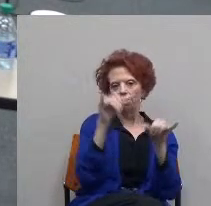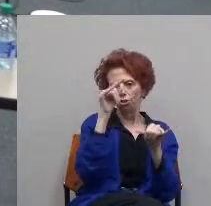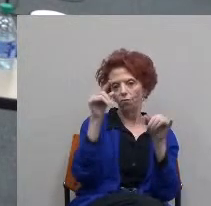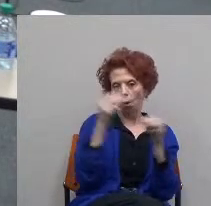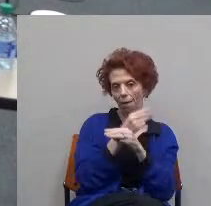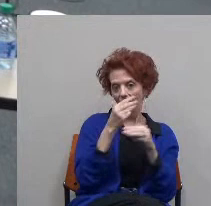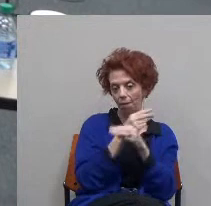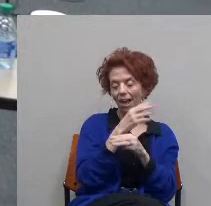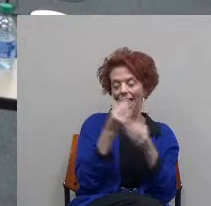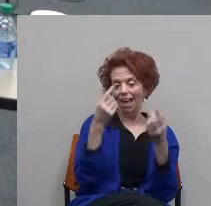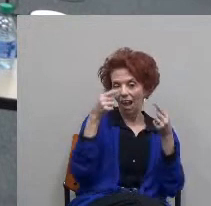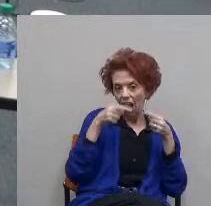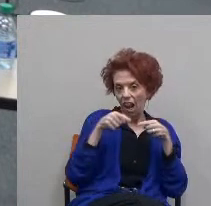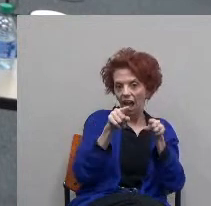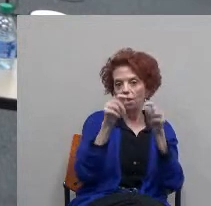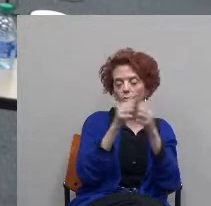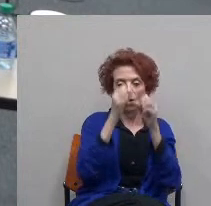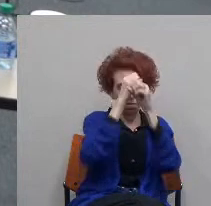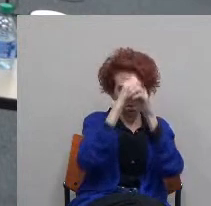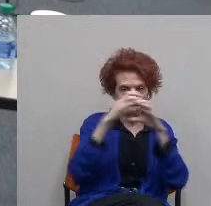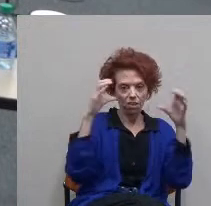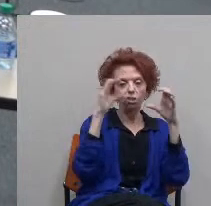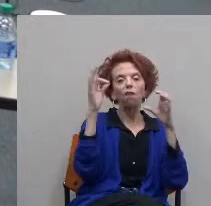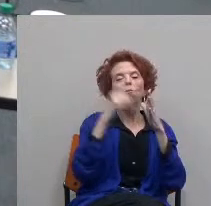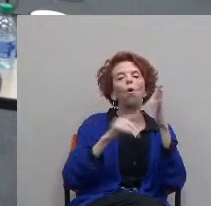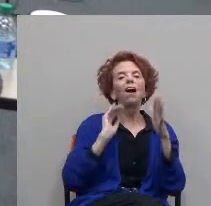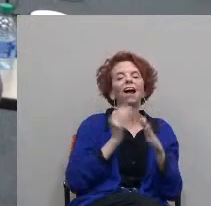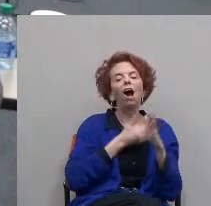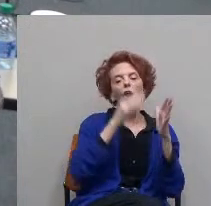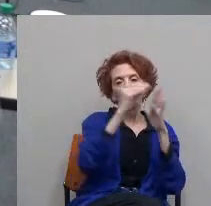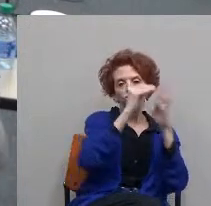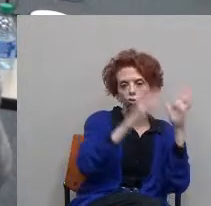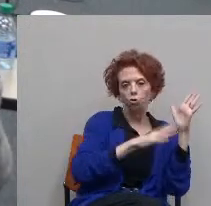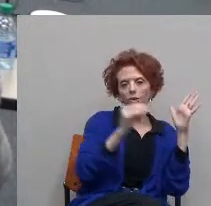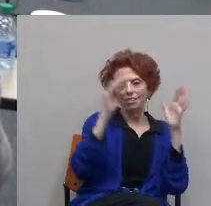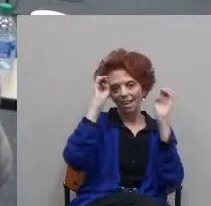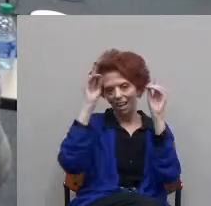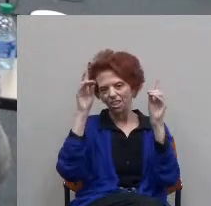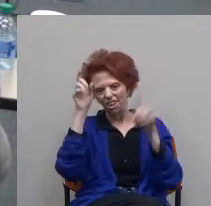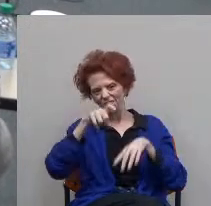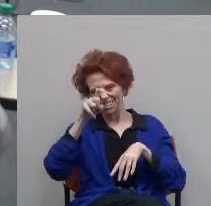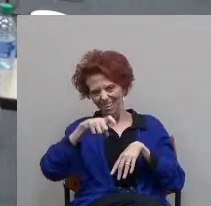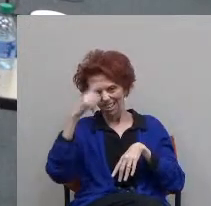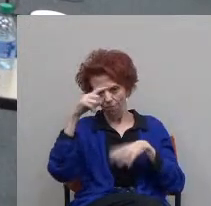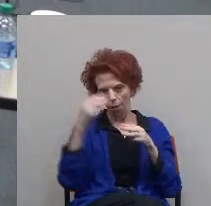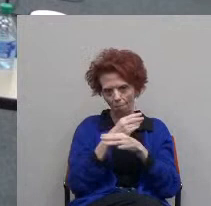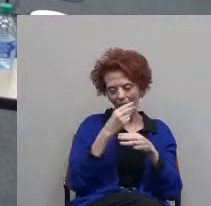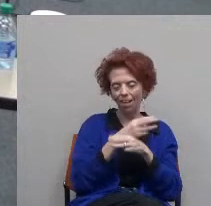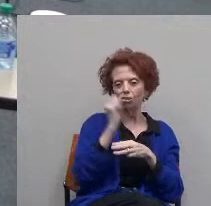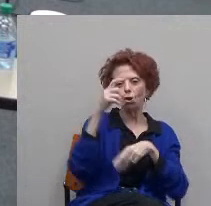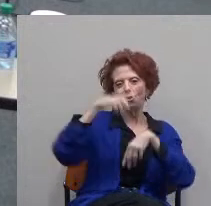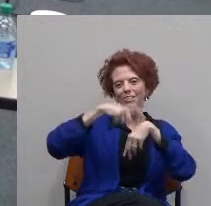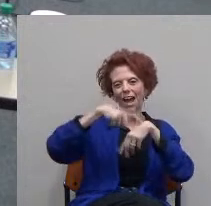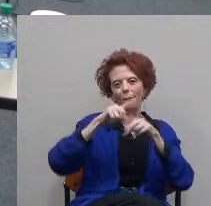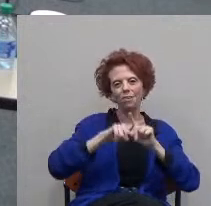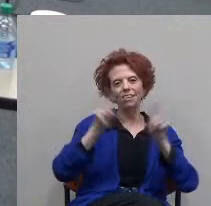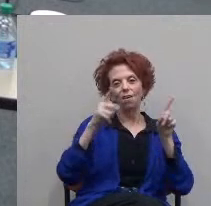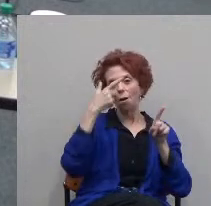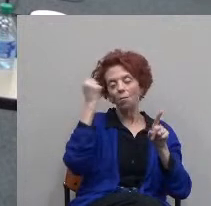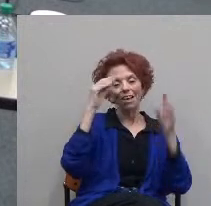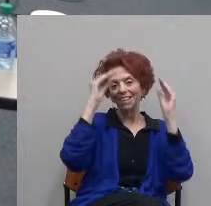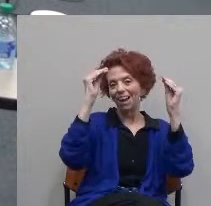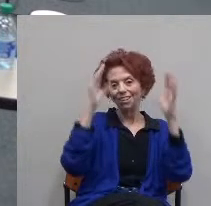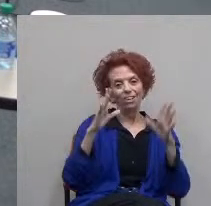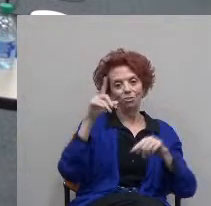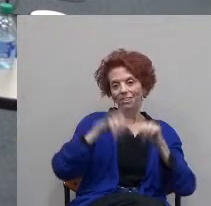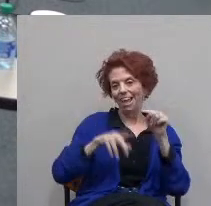mathematics and aligns to really the vision of what our students and our educators need for mathematics. And so the timeline looks a little differently because our teachers wouldn't be